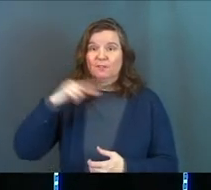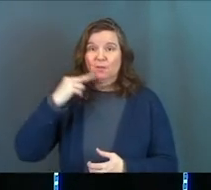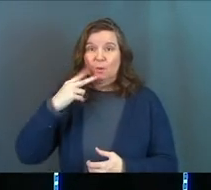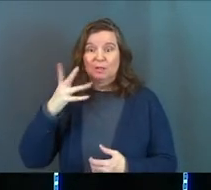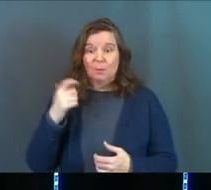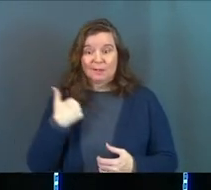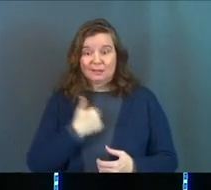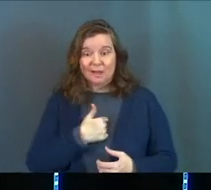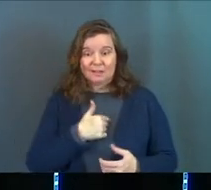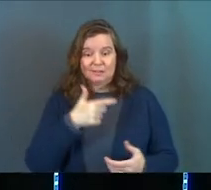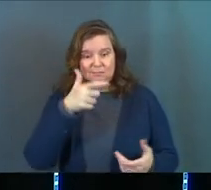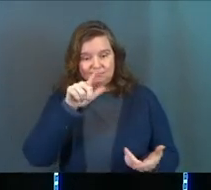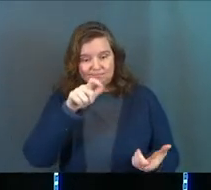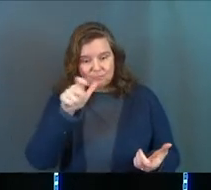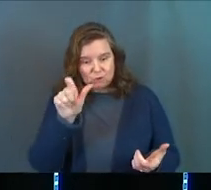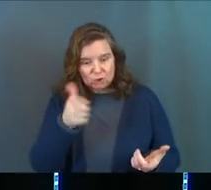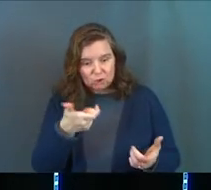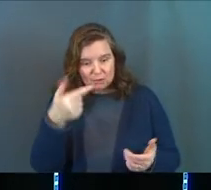turn down our lives.